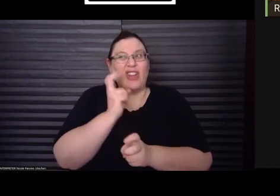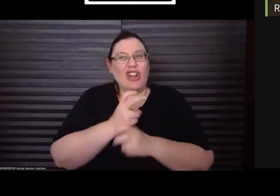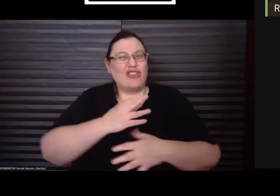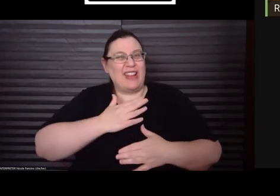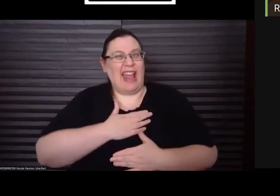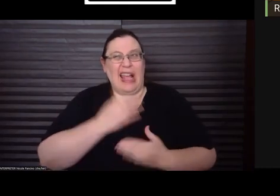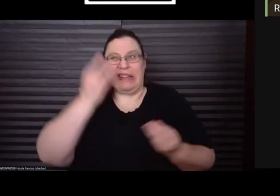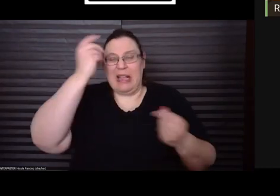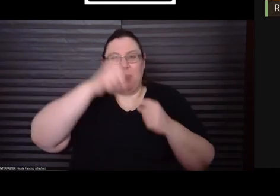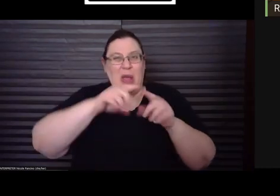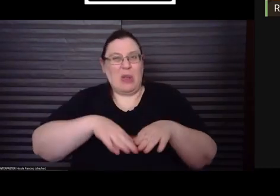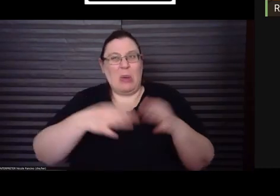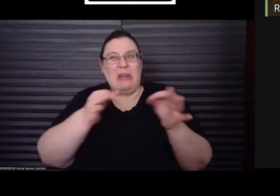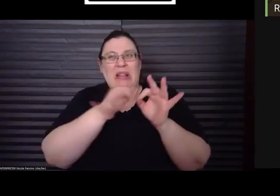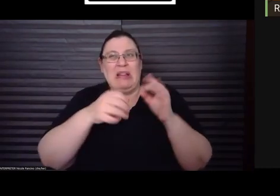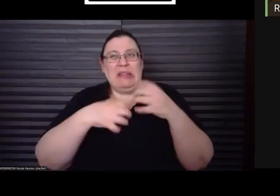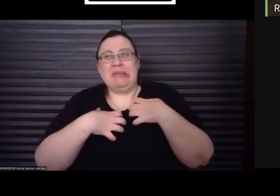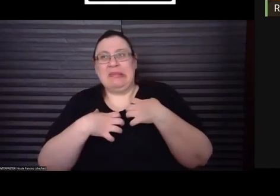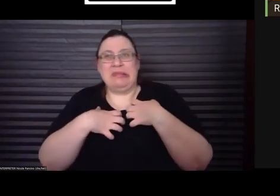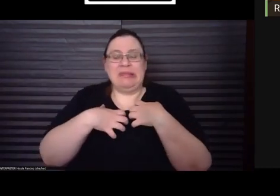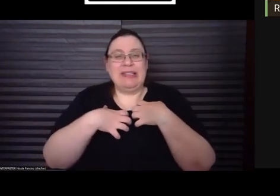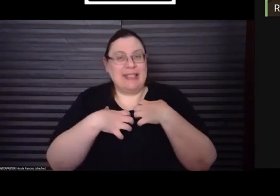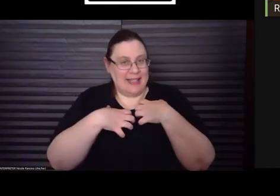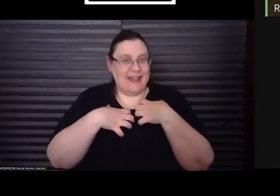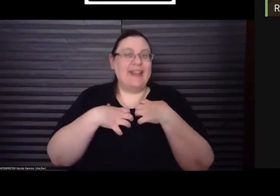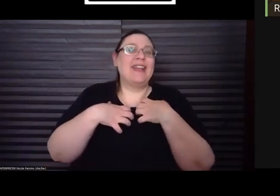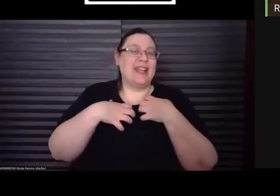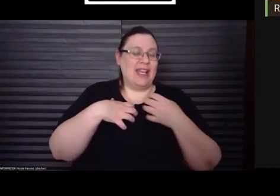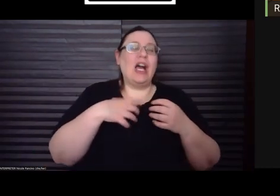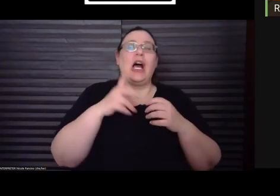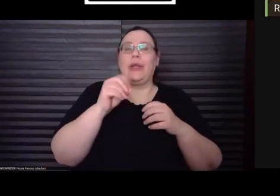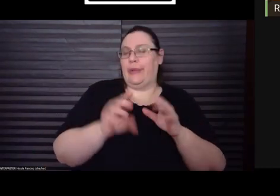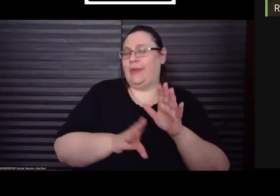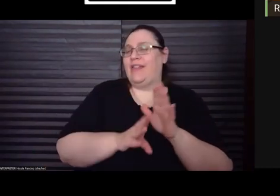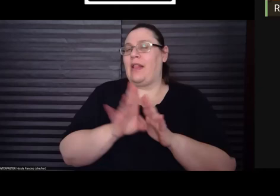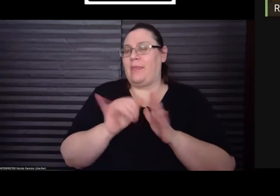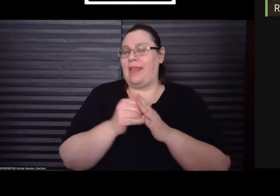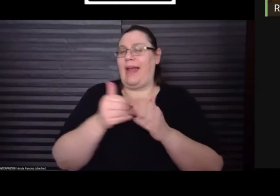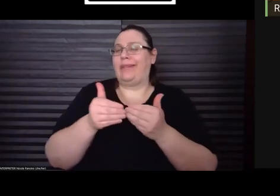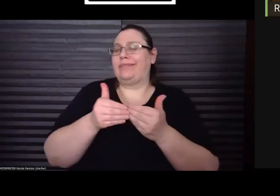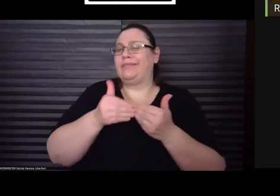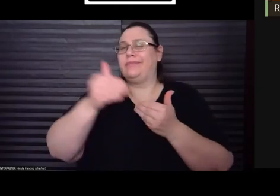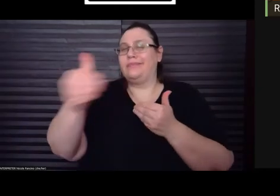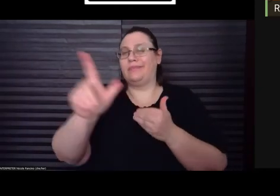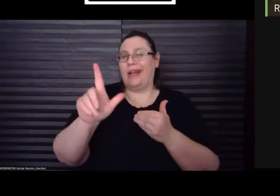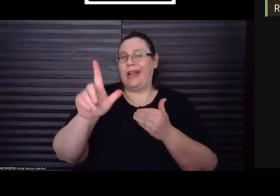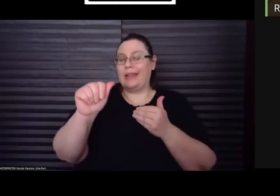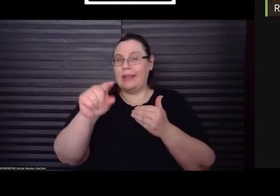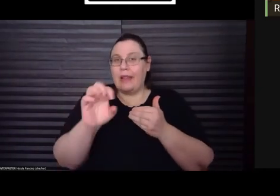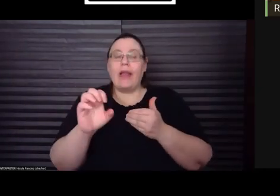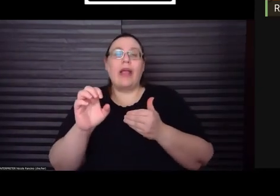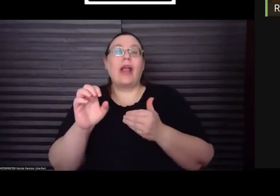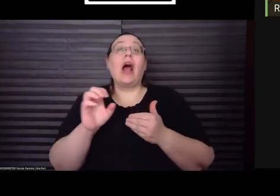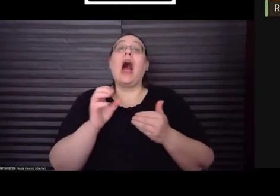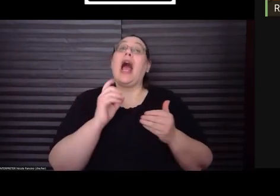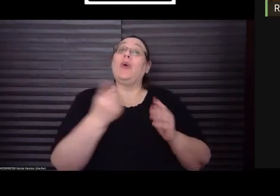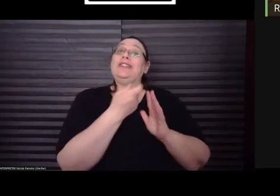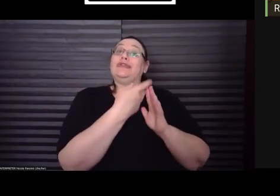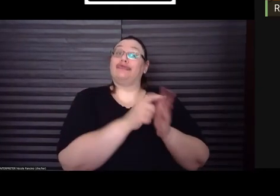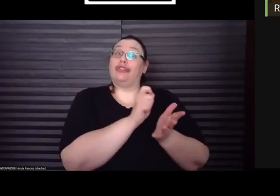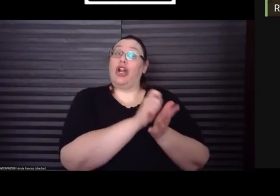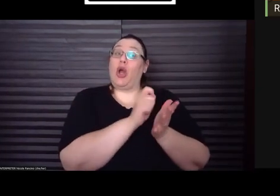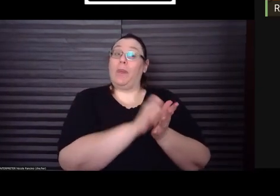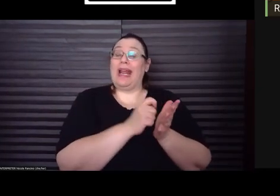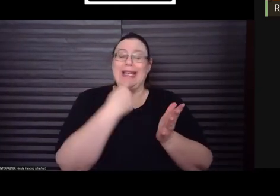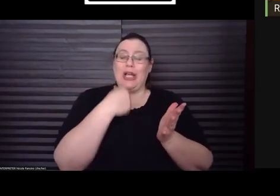think of the opening, it's really something that I do come to quite late. I always have an opening that I tell myself,